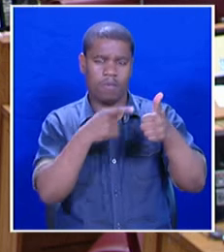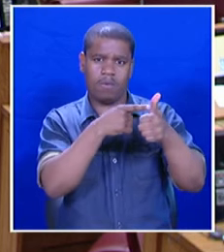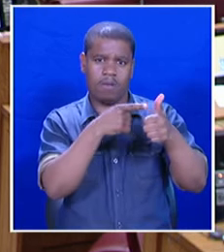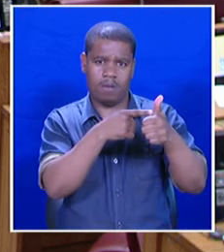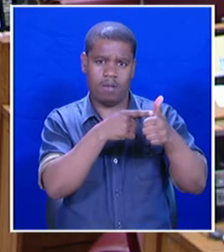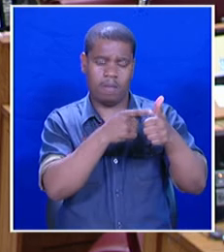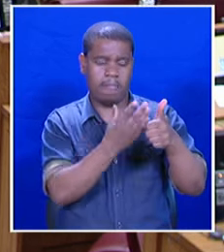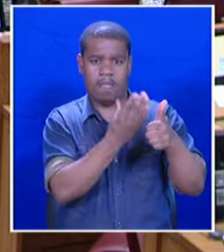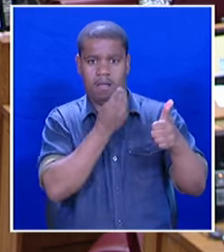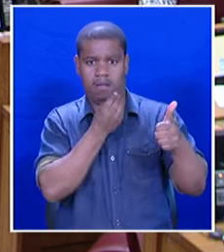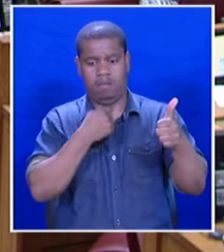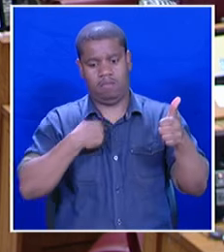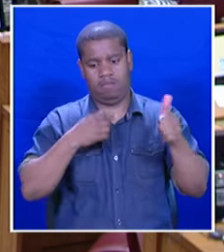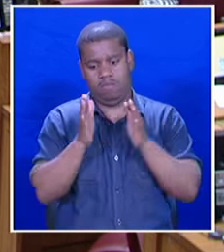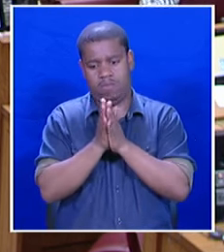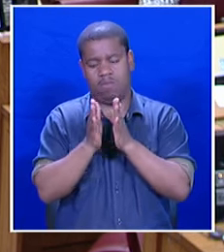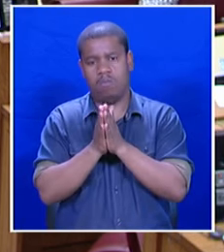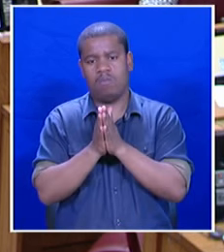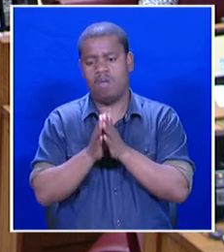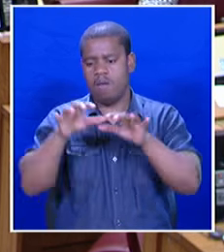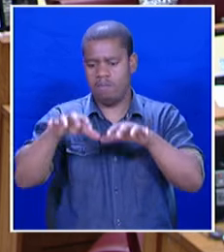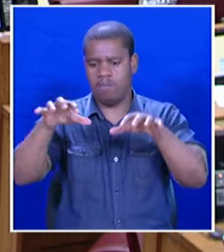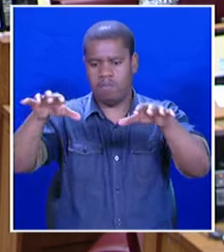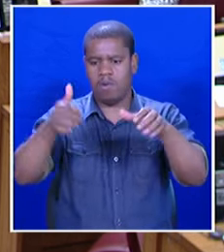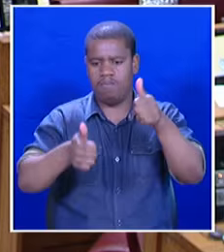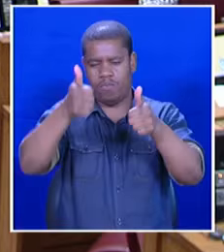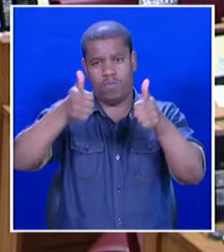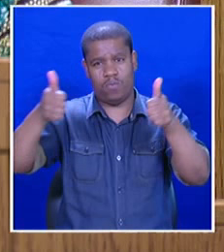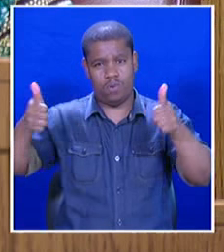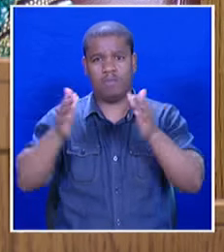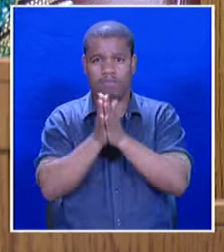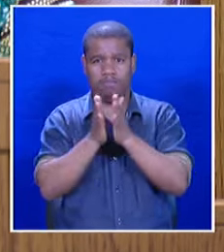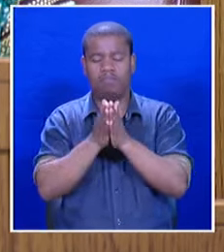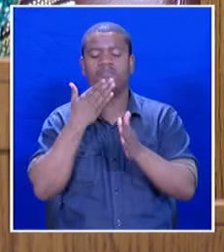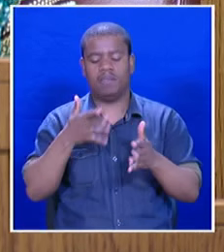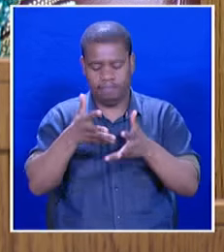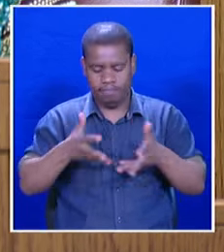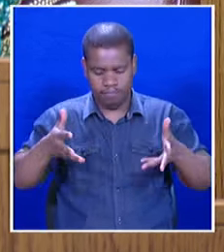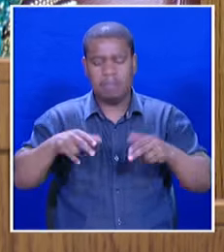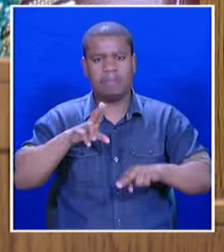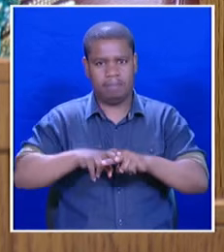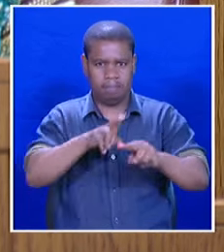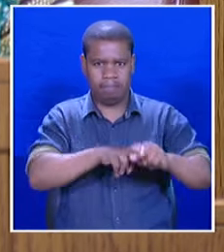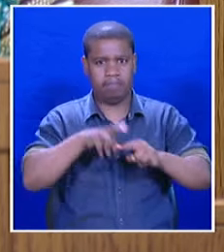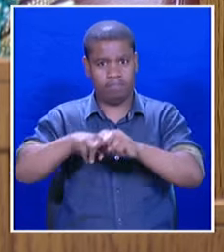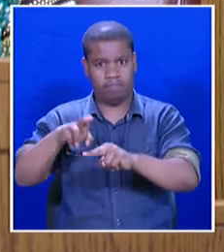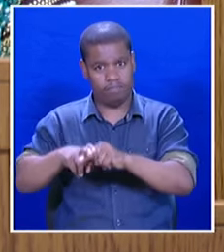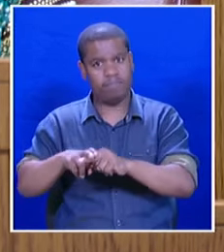the provincial whips and leaders of parties to please remain. This concludes the business